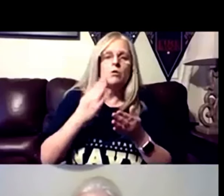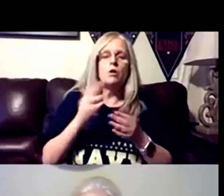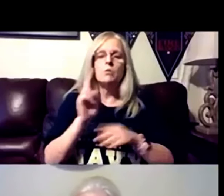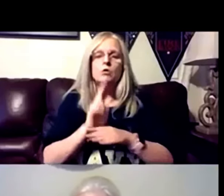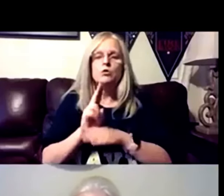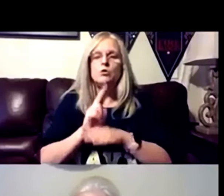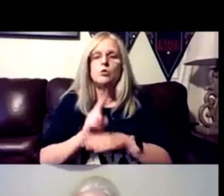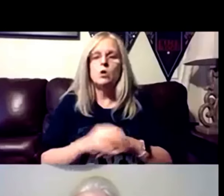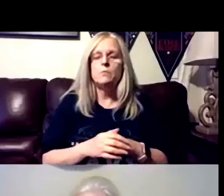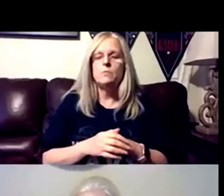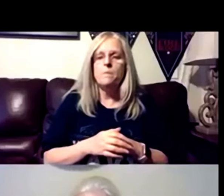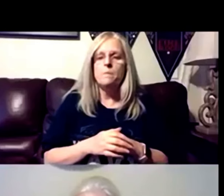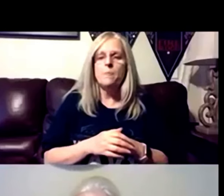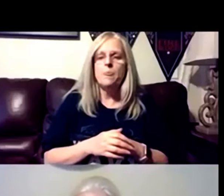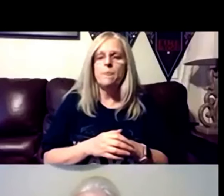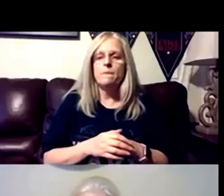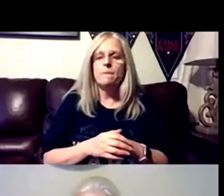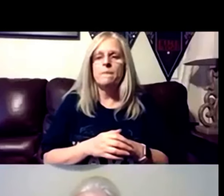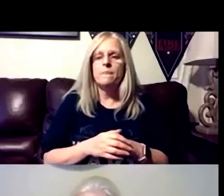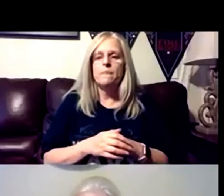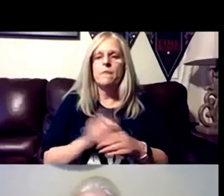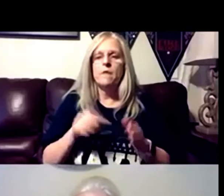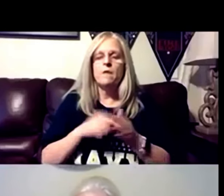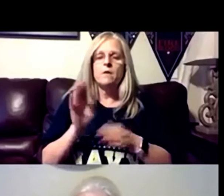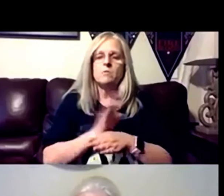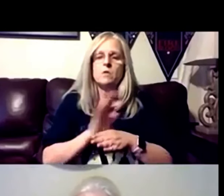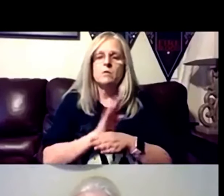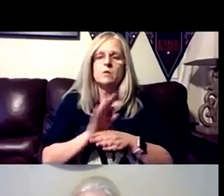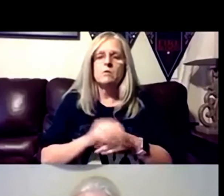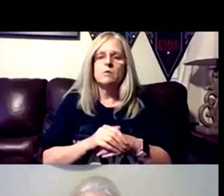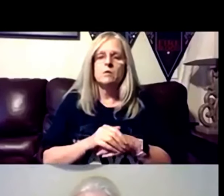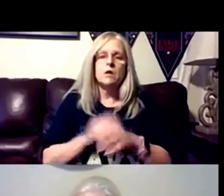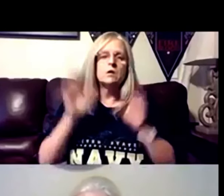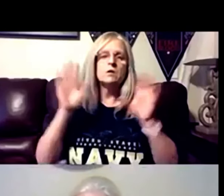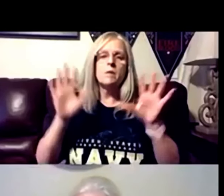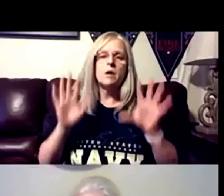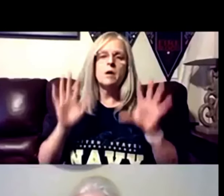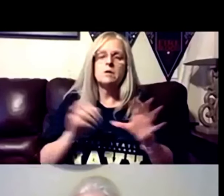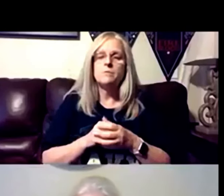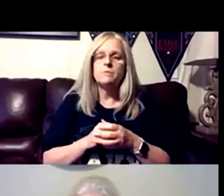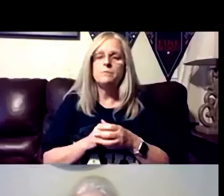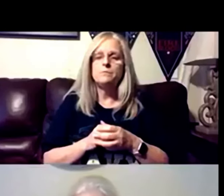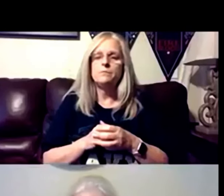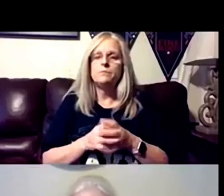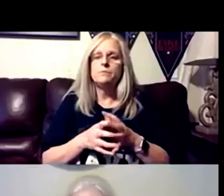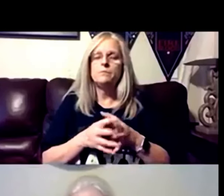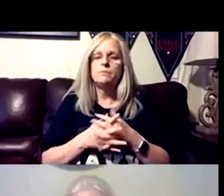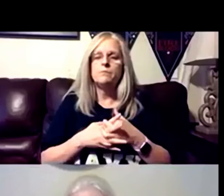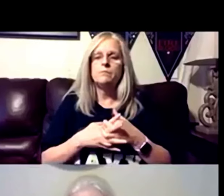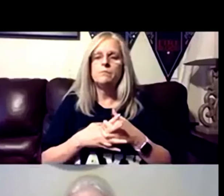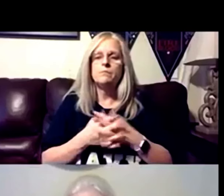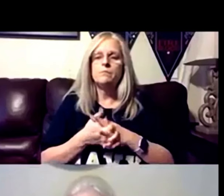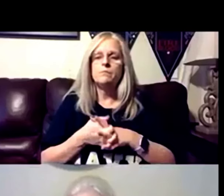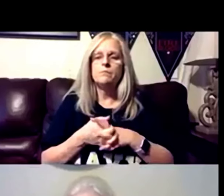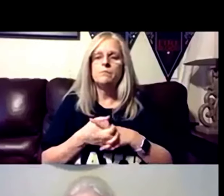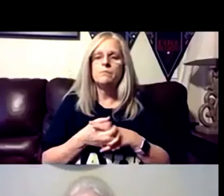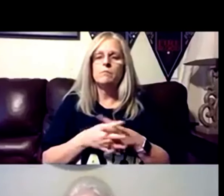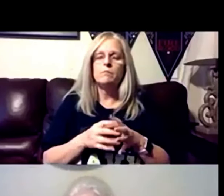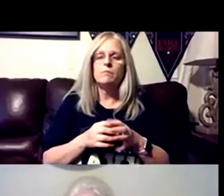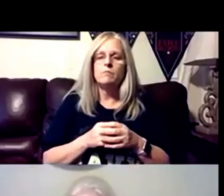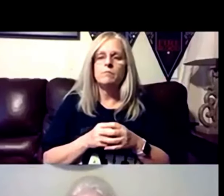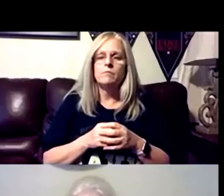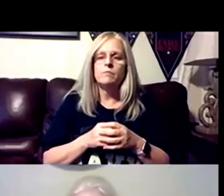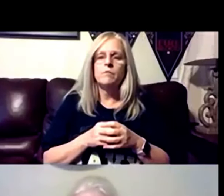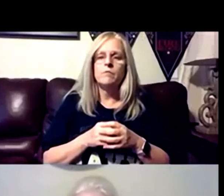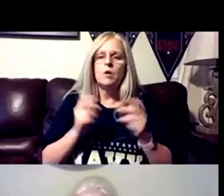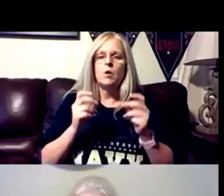know, this business is just phenomenal. You know, but I'll just kind of quickly